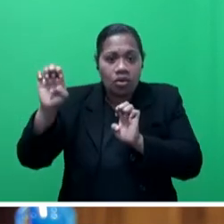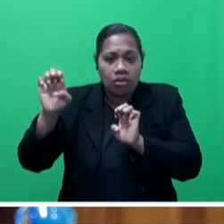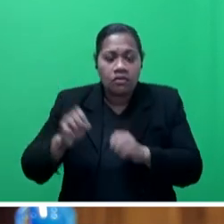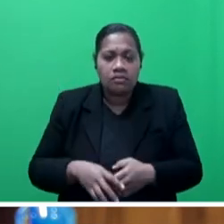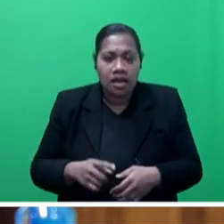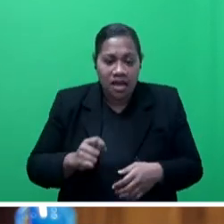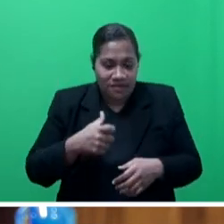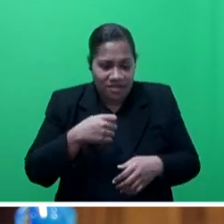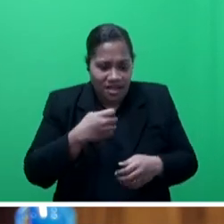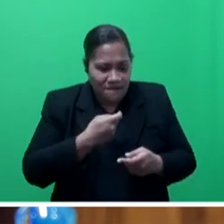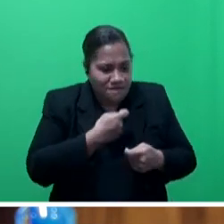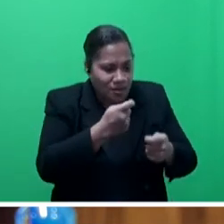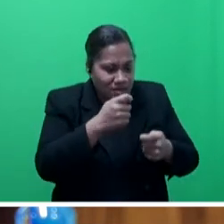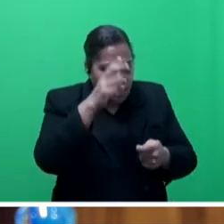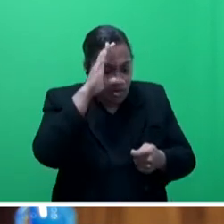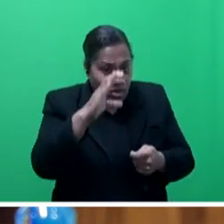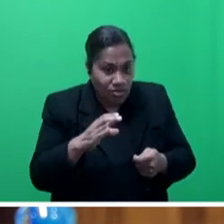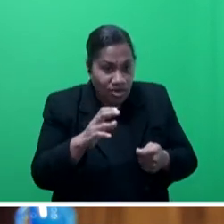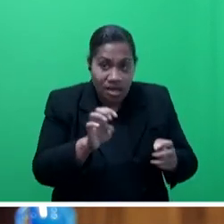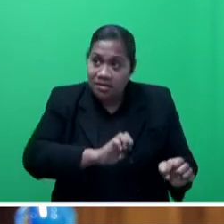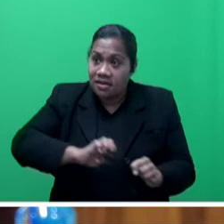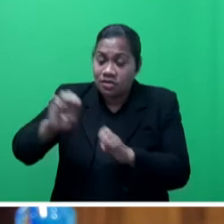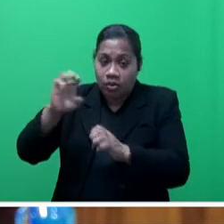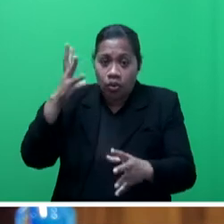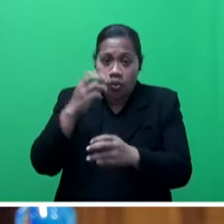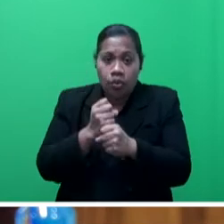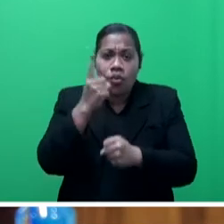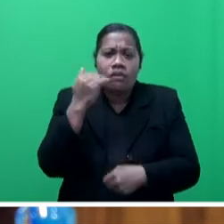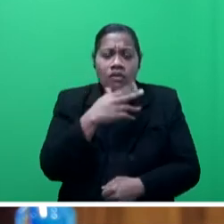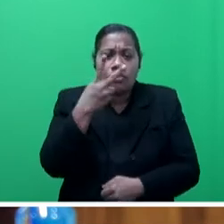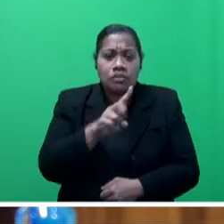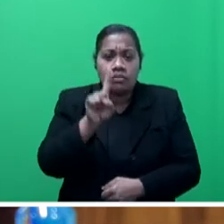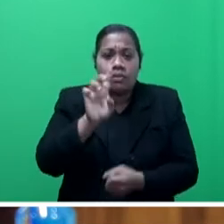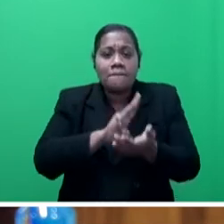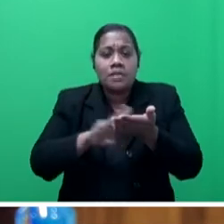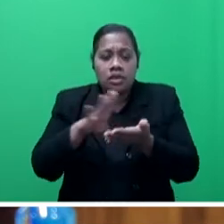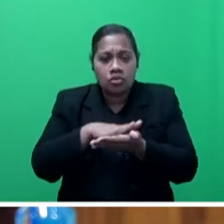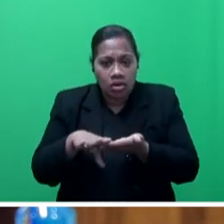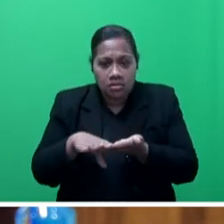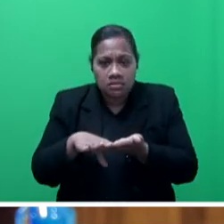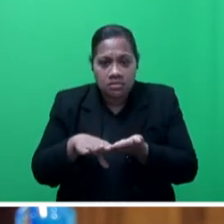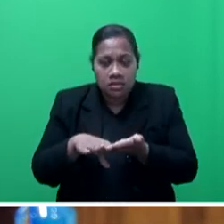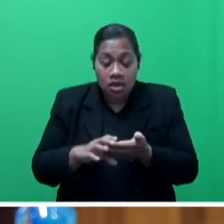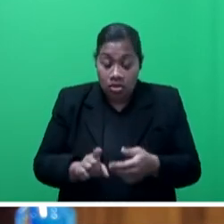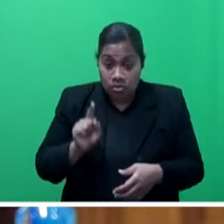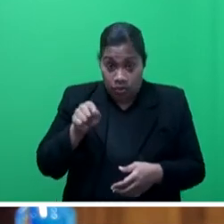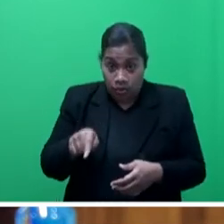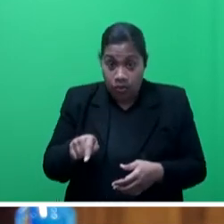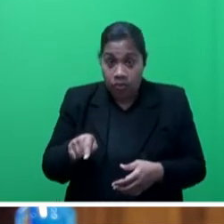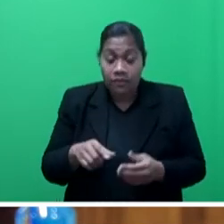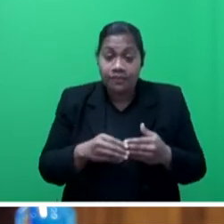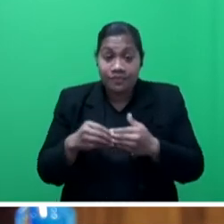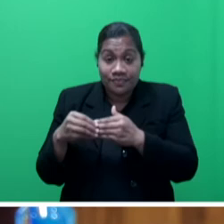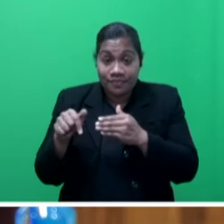the entire nation, has gone up to $121 million, Mr. Speaker said. Mr. Speaker said, leading this